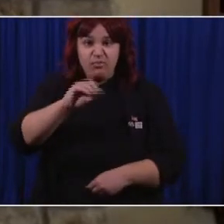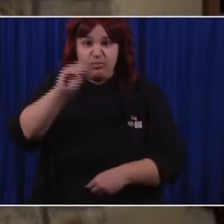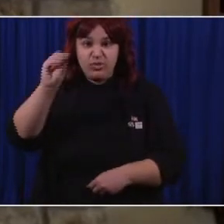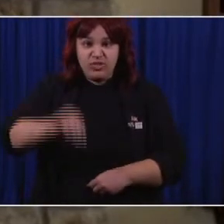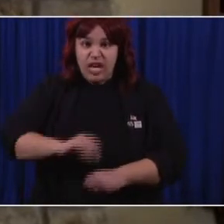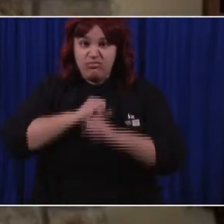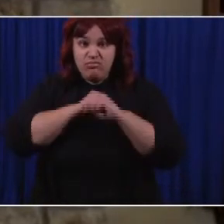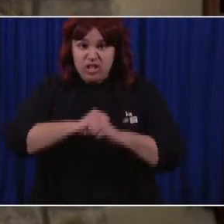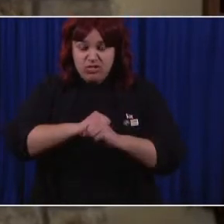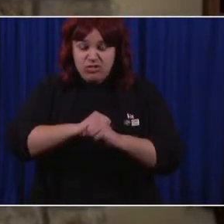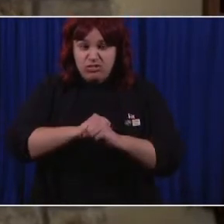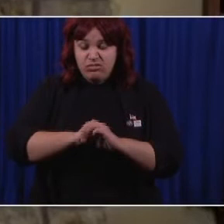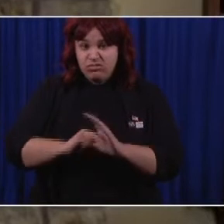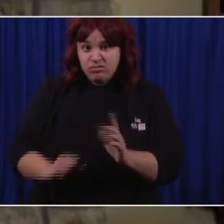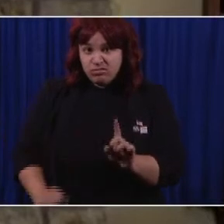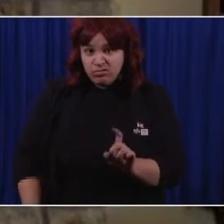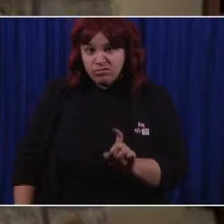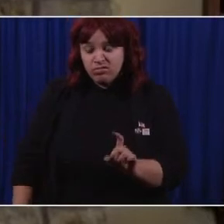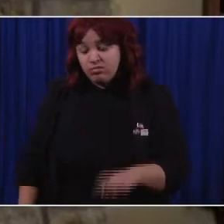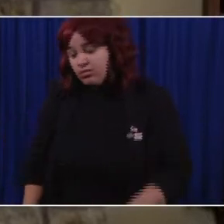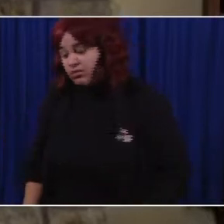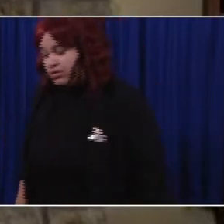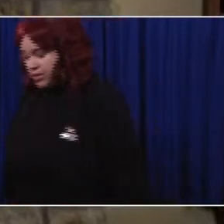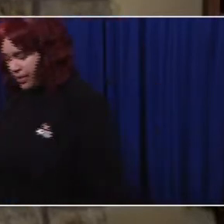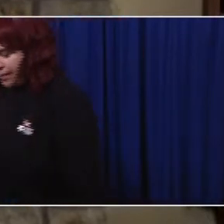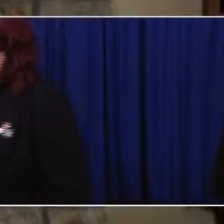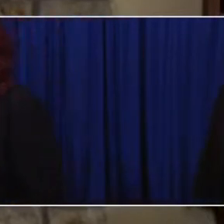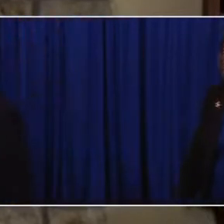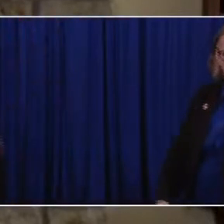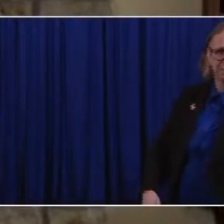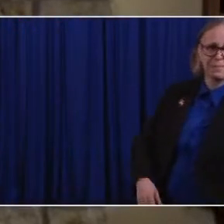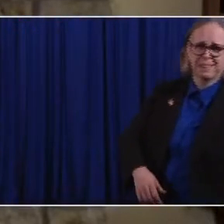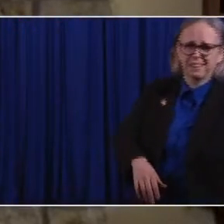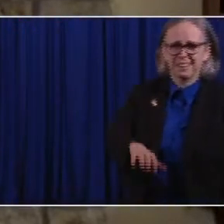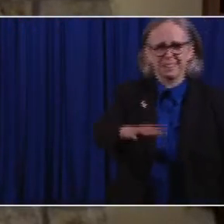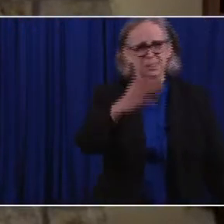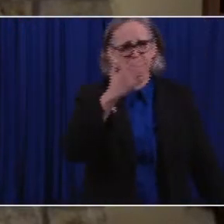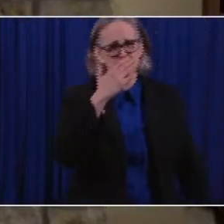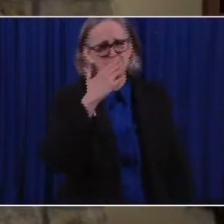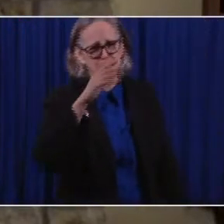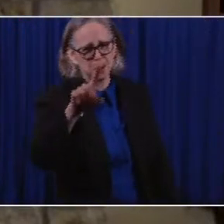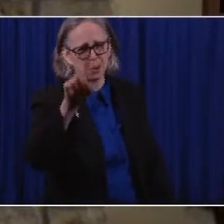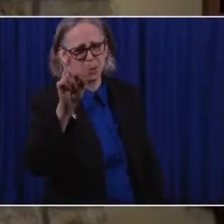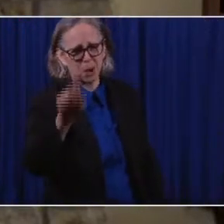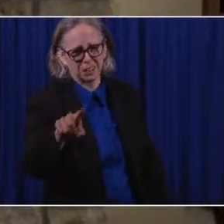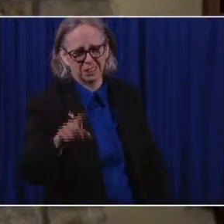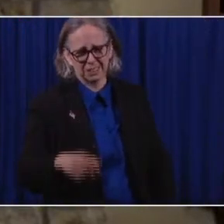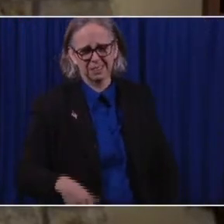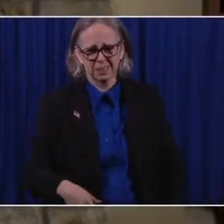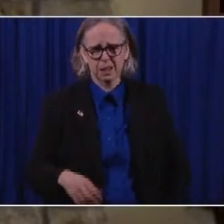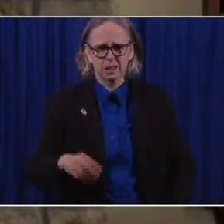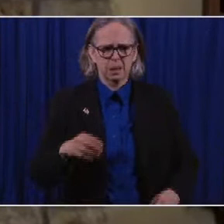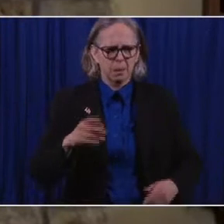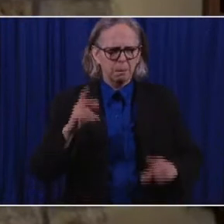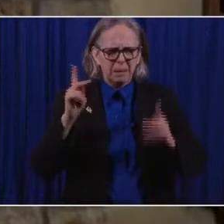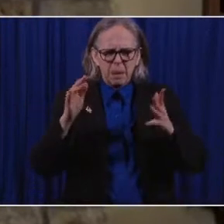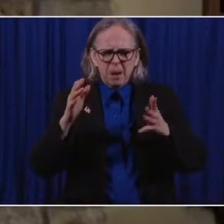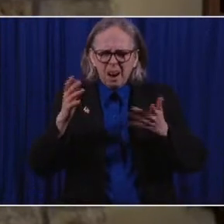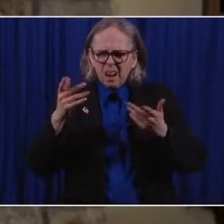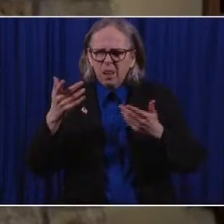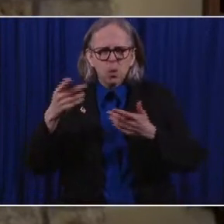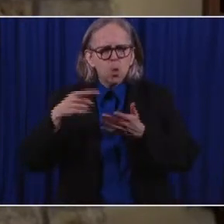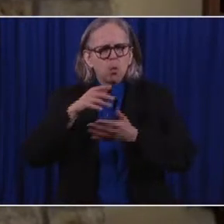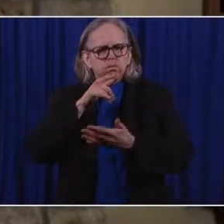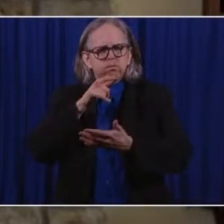you. It's a very, very good question. It's actually a question that many people in the medical and scientific community have